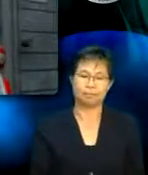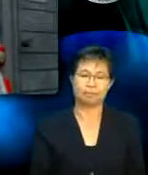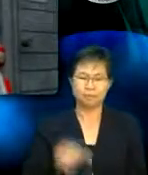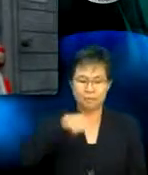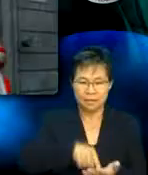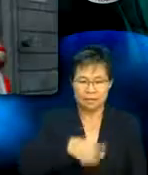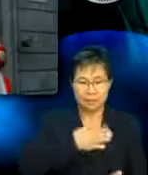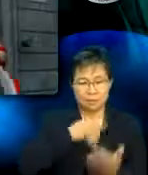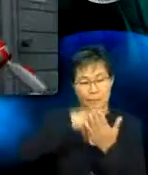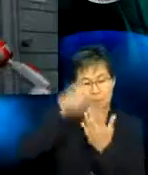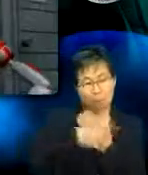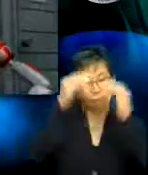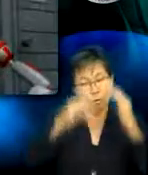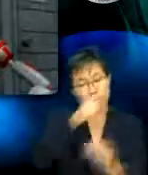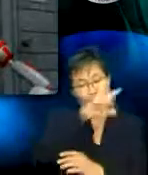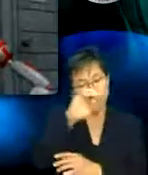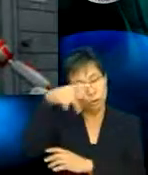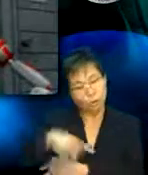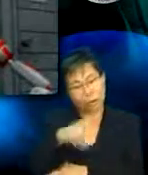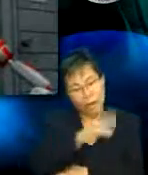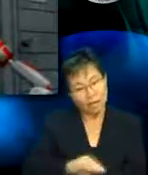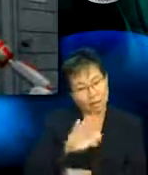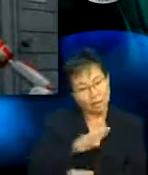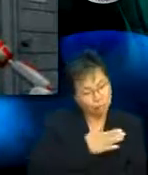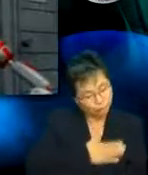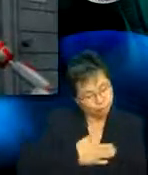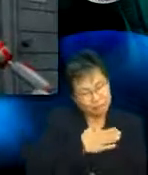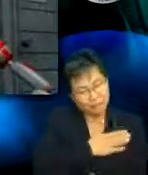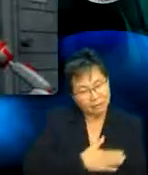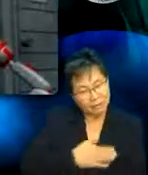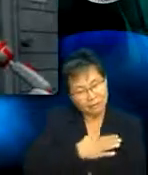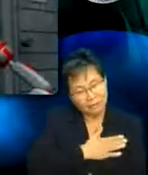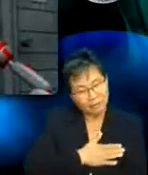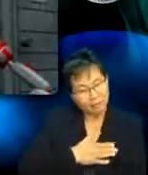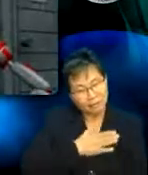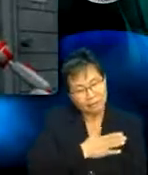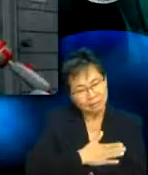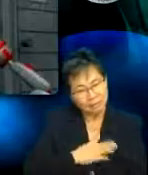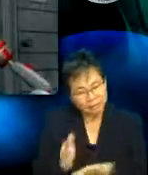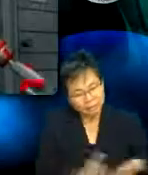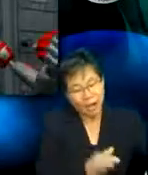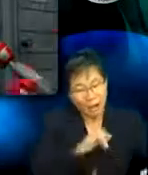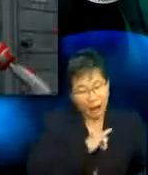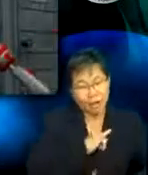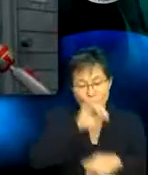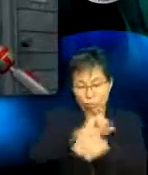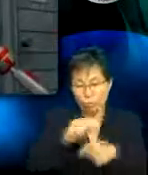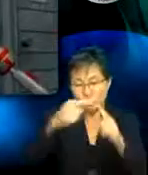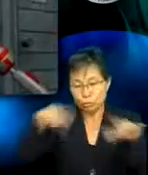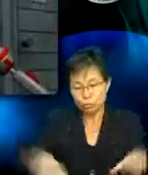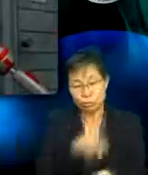This is my program, Professor Dew. Can you please be silent? I have work to do, you